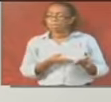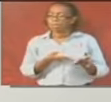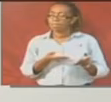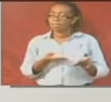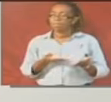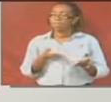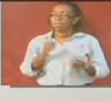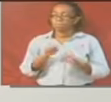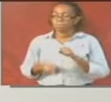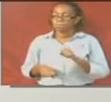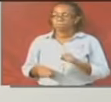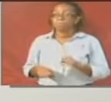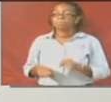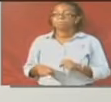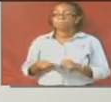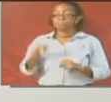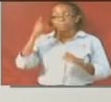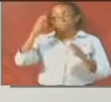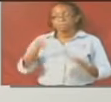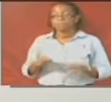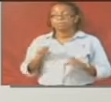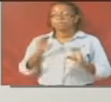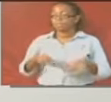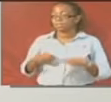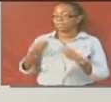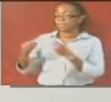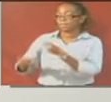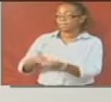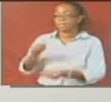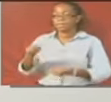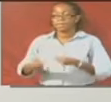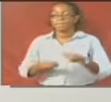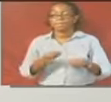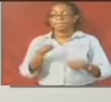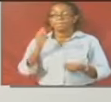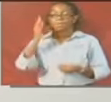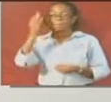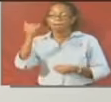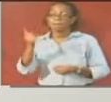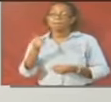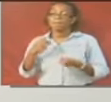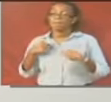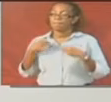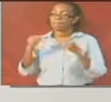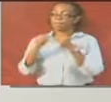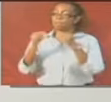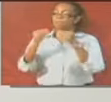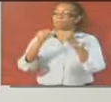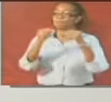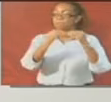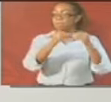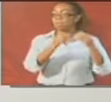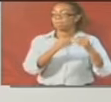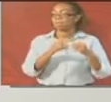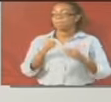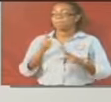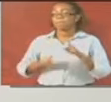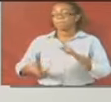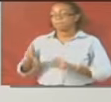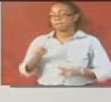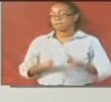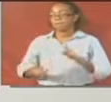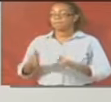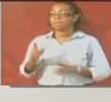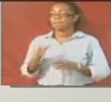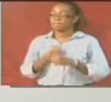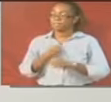that while you see that the number currently distributed exceeds the exact half, we do need to take into account that